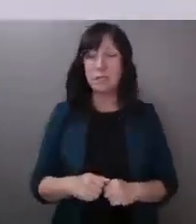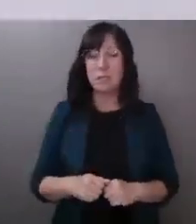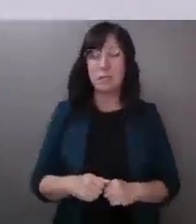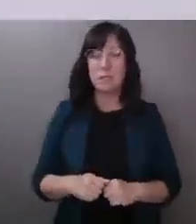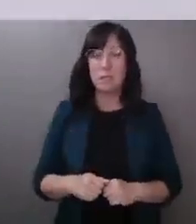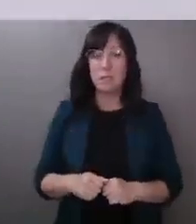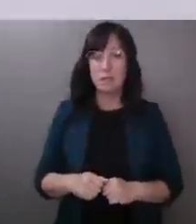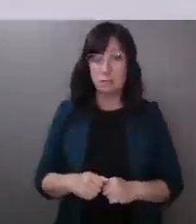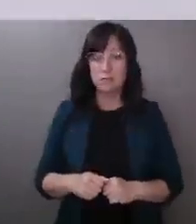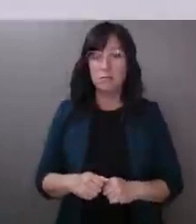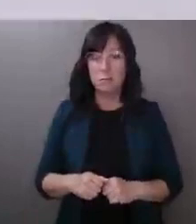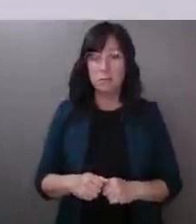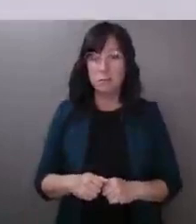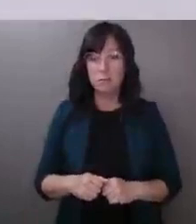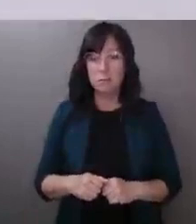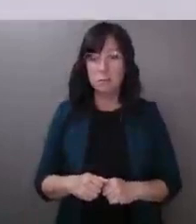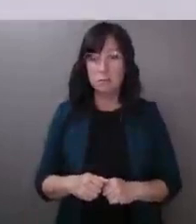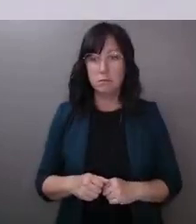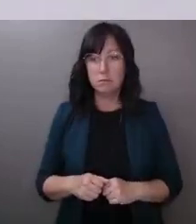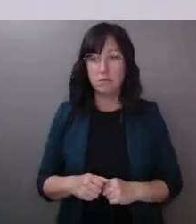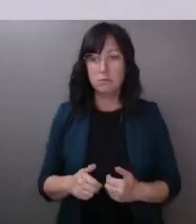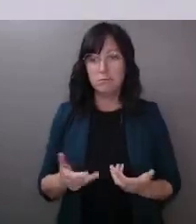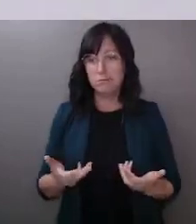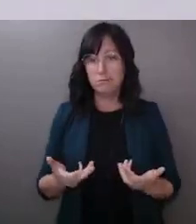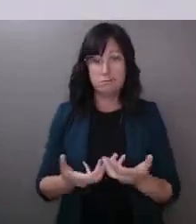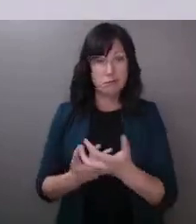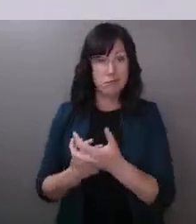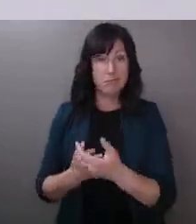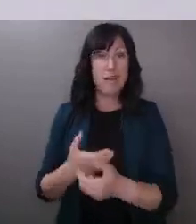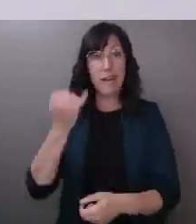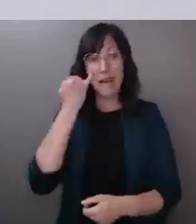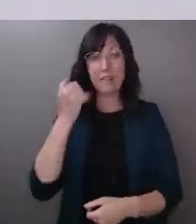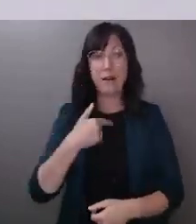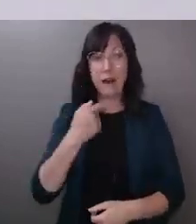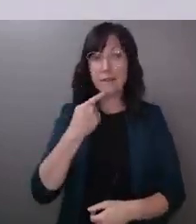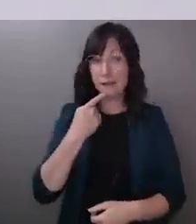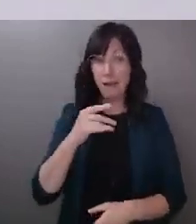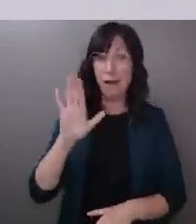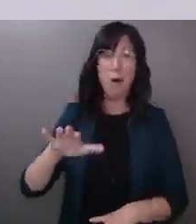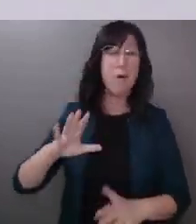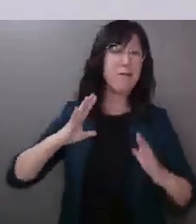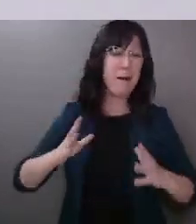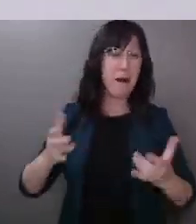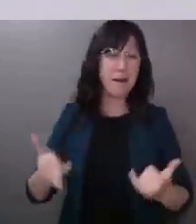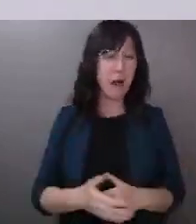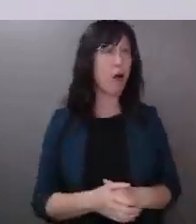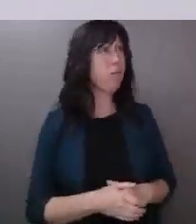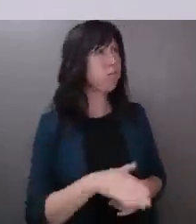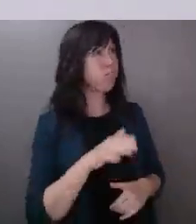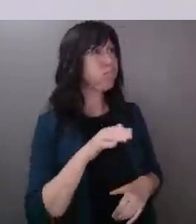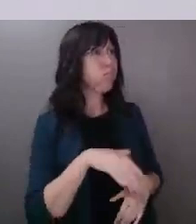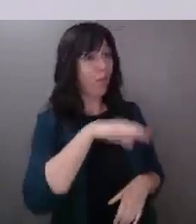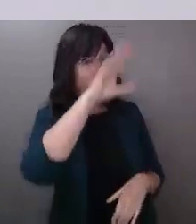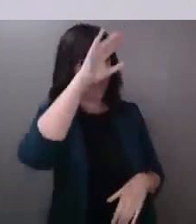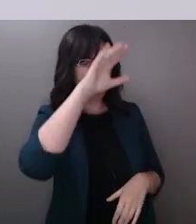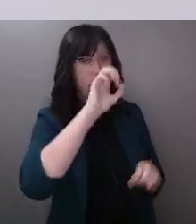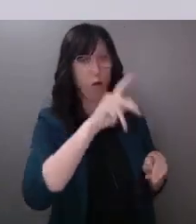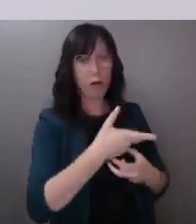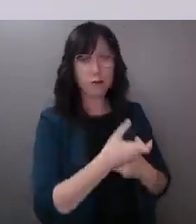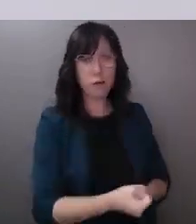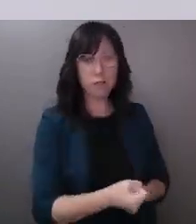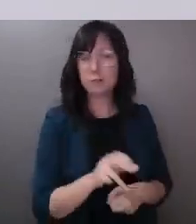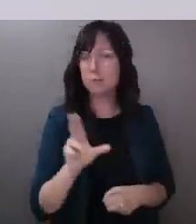I think trust doesn't come from words. It doesn't come from anything we say during this news conference. I think it comes